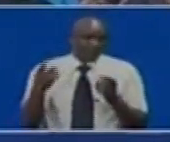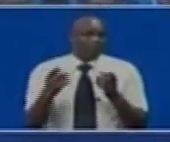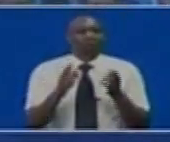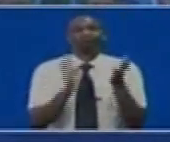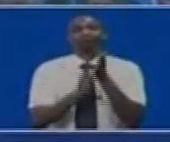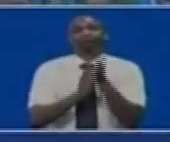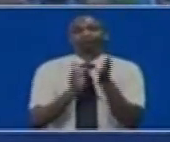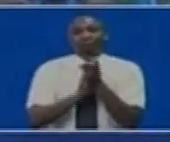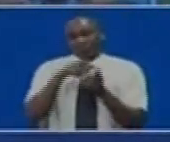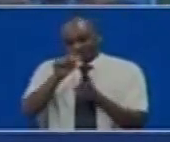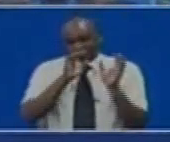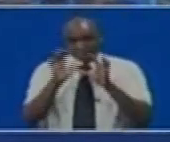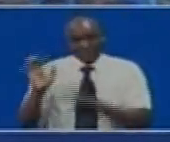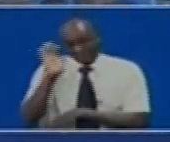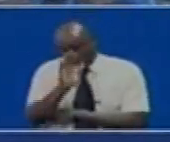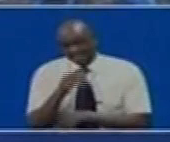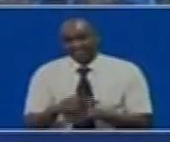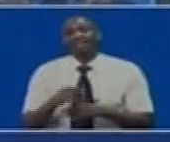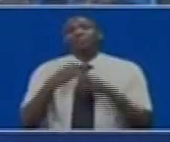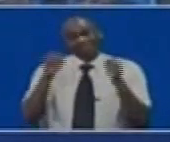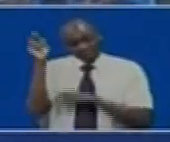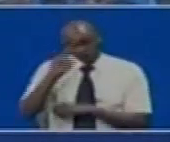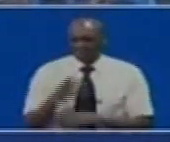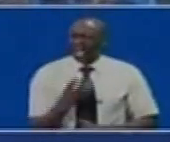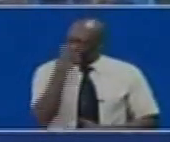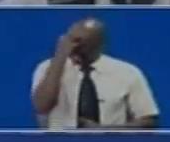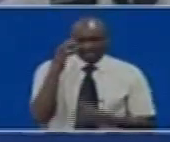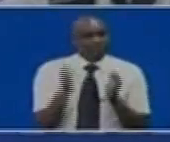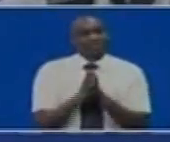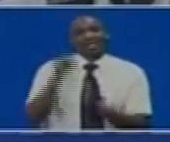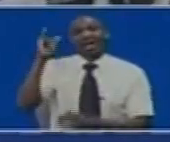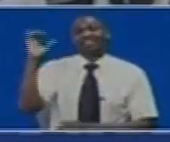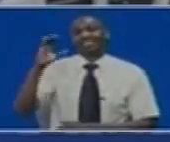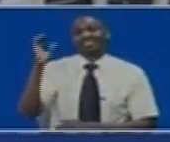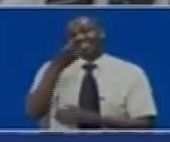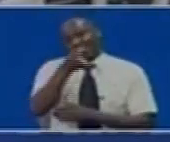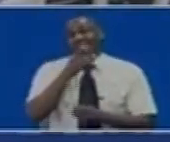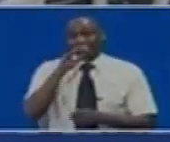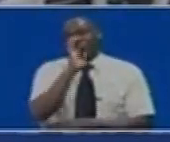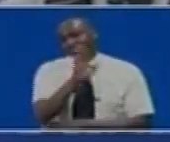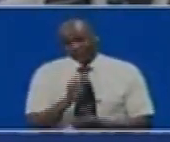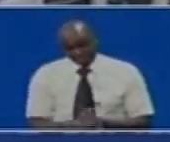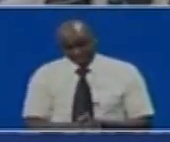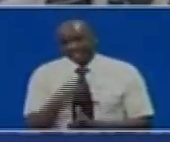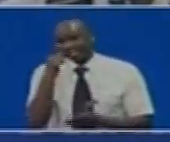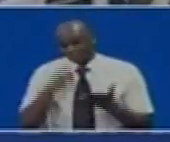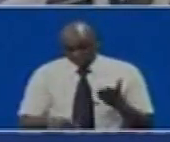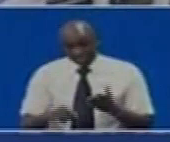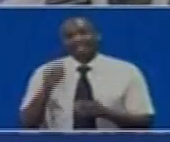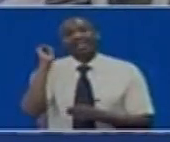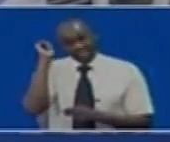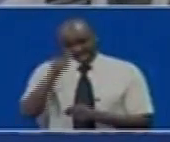Jubilee, Rais Uhuru Kenyatta alionyesha kugadhabishwa na mahakama ya kimataifa ya ICC na kutangaza azma ya